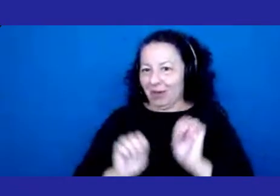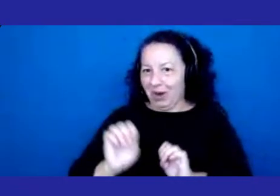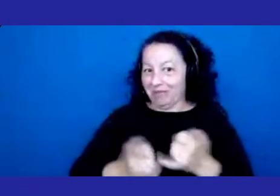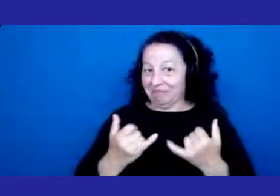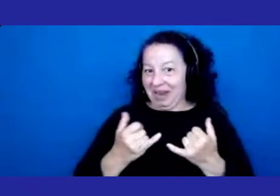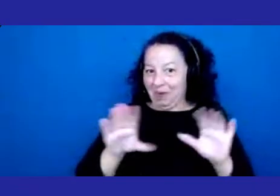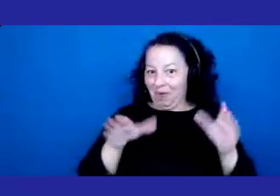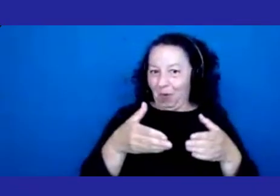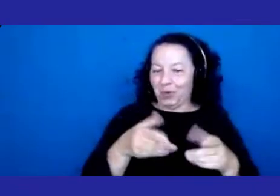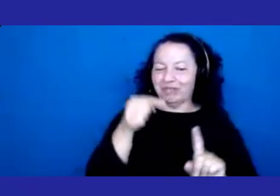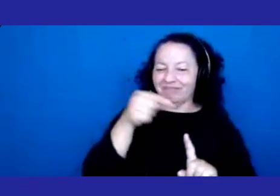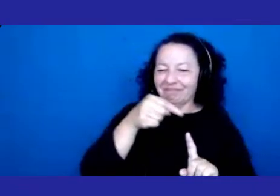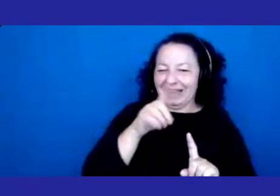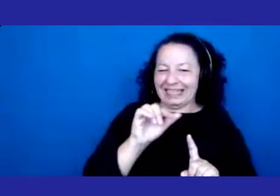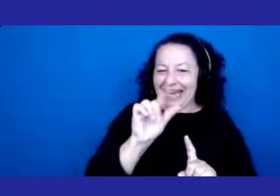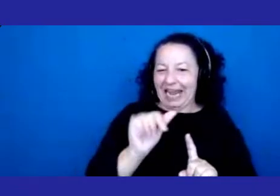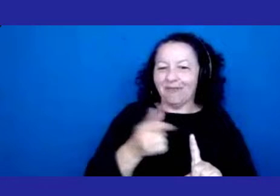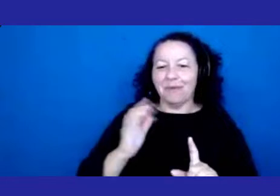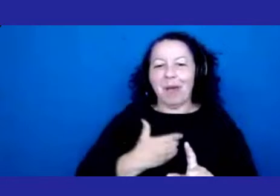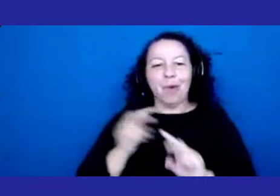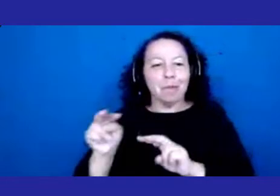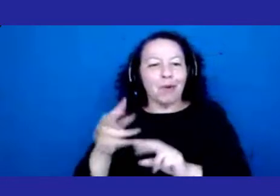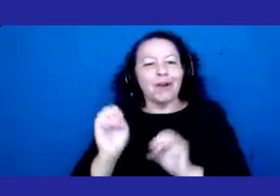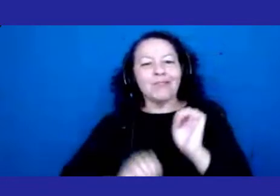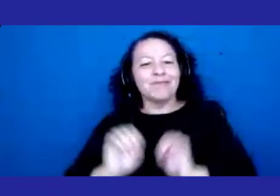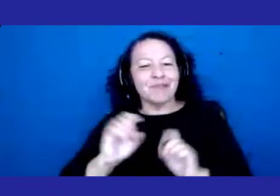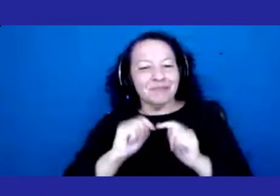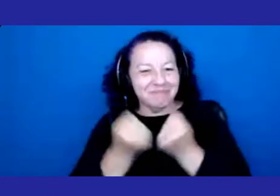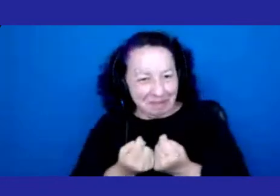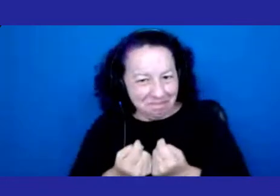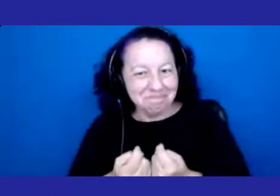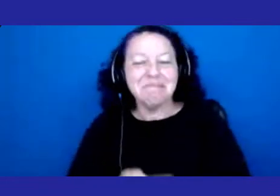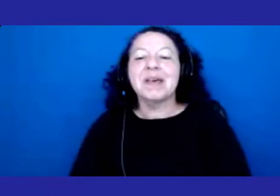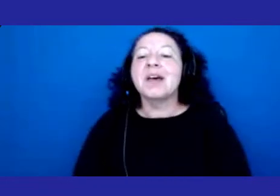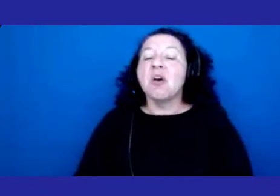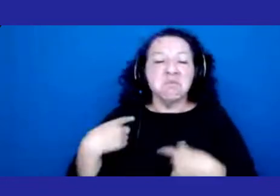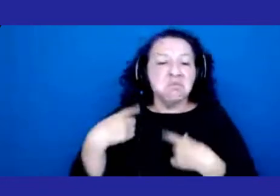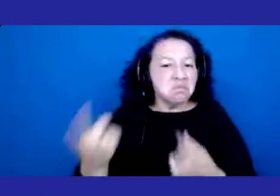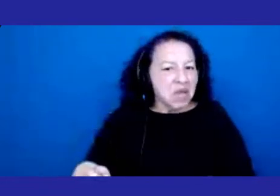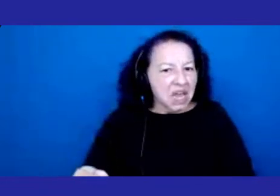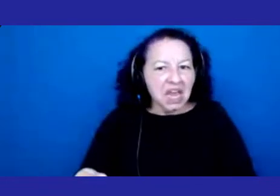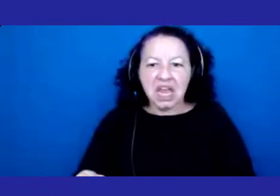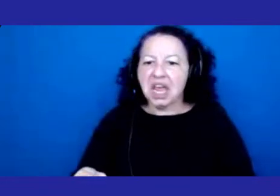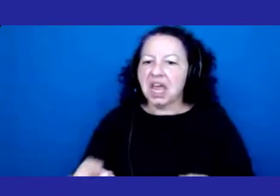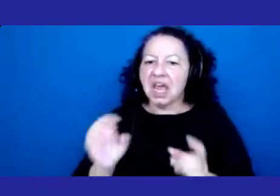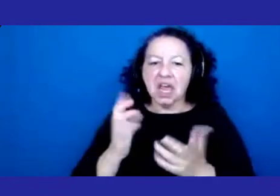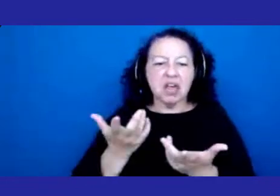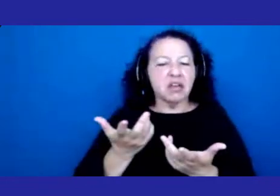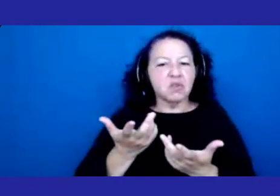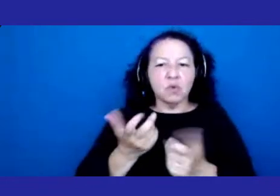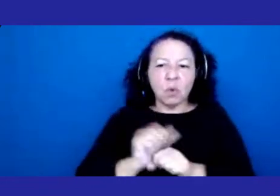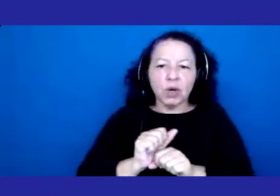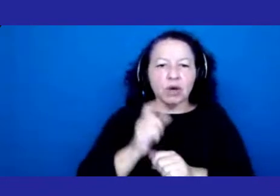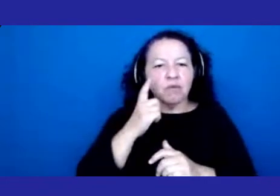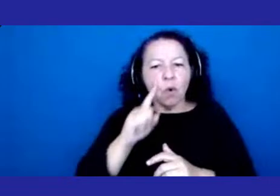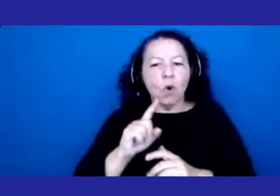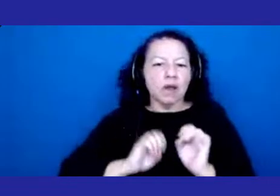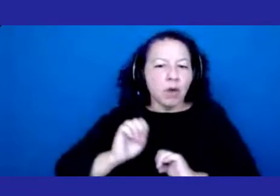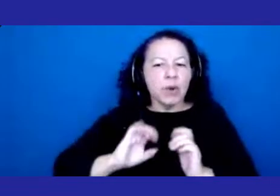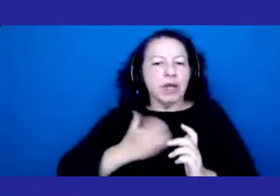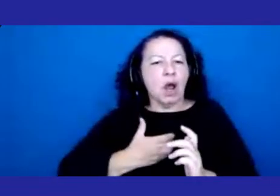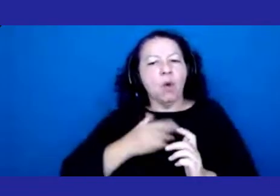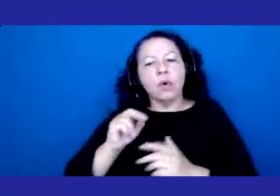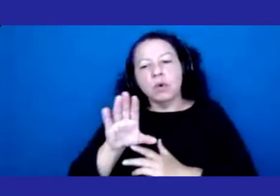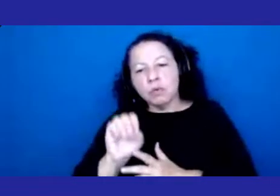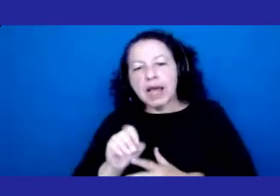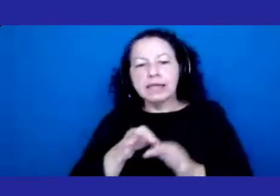our monitoring and evaluation team. We've been working to evaluate our race, ethnicity, and language data. You can go to the